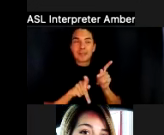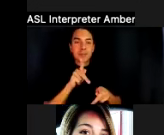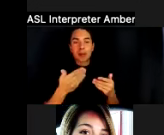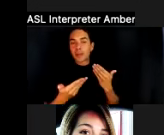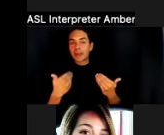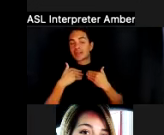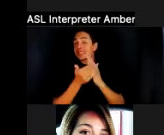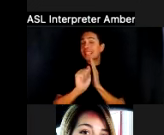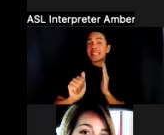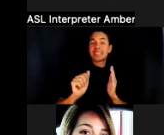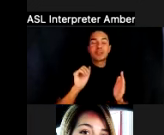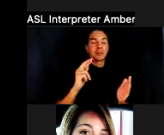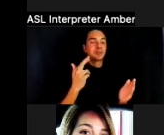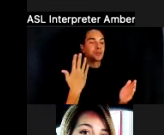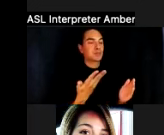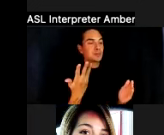skills or